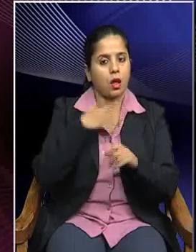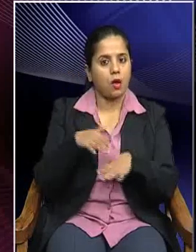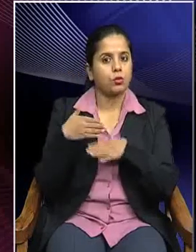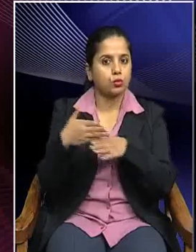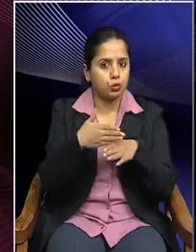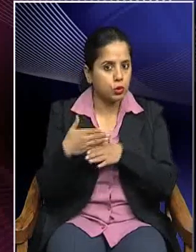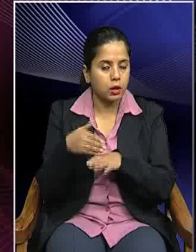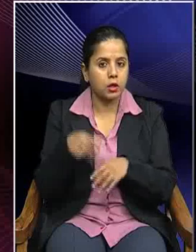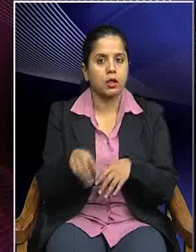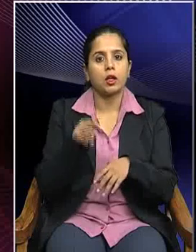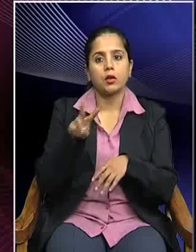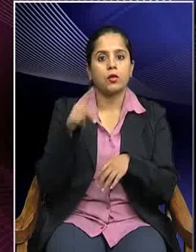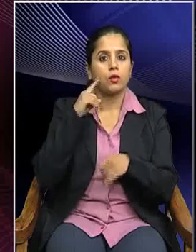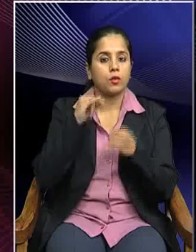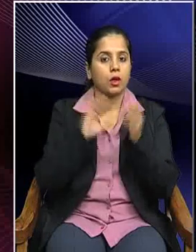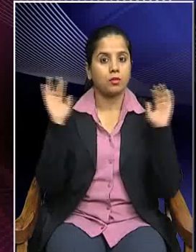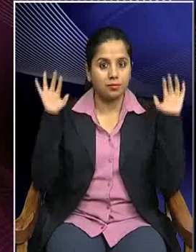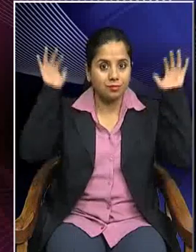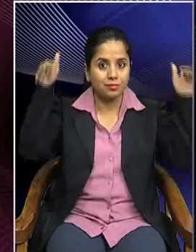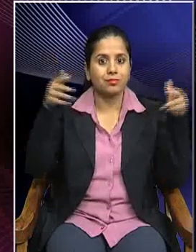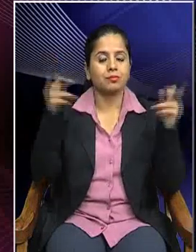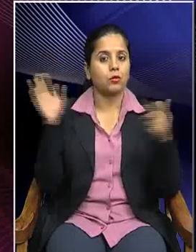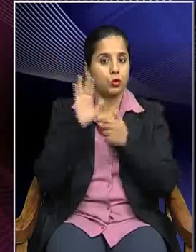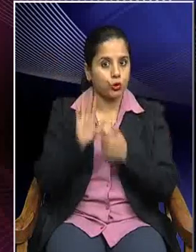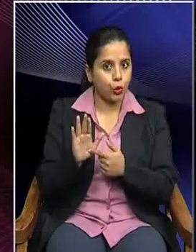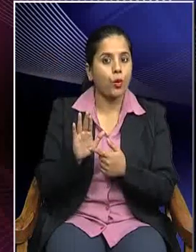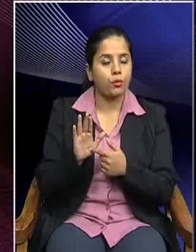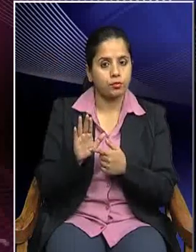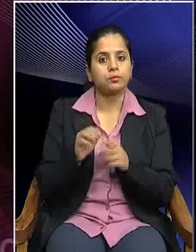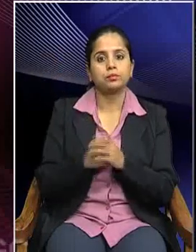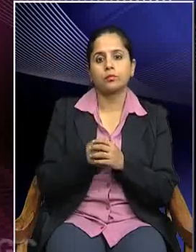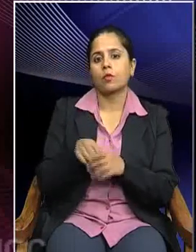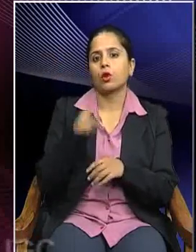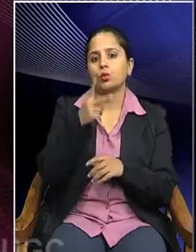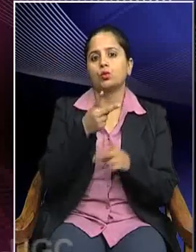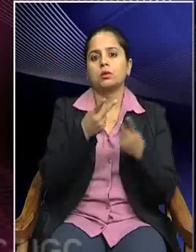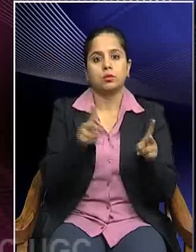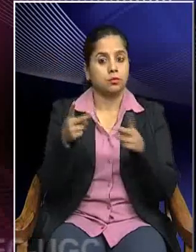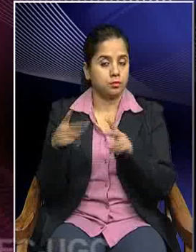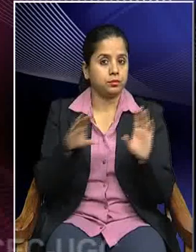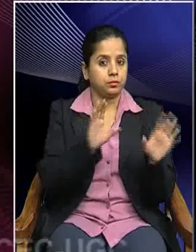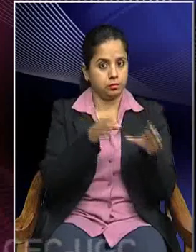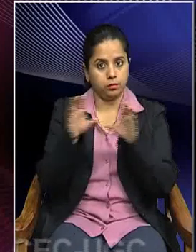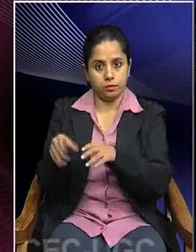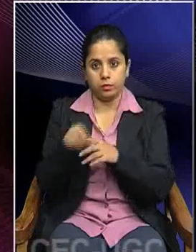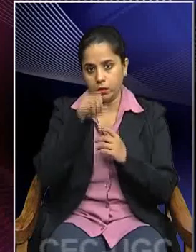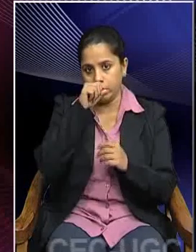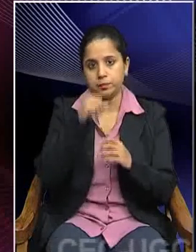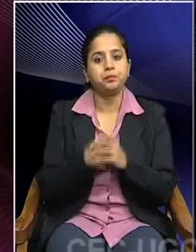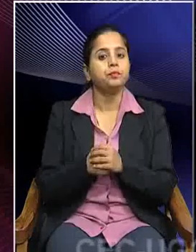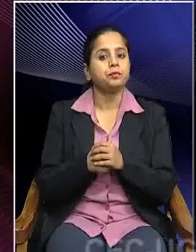and Vishnuism representing two different sects of